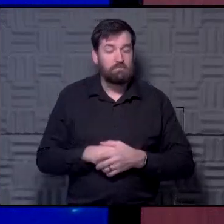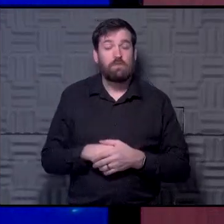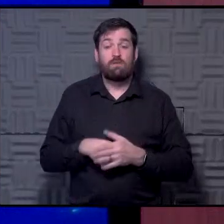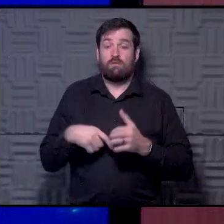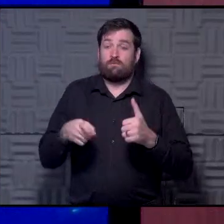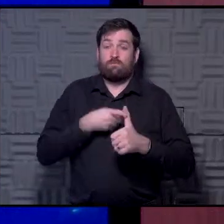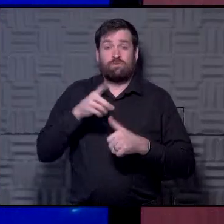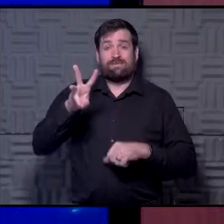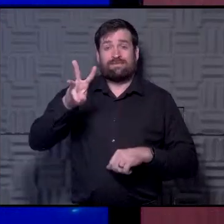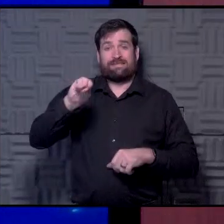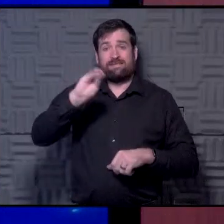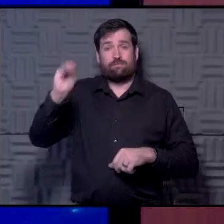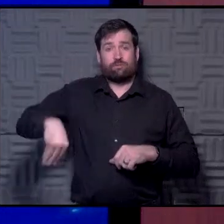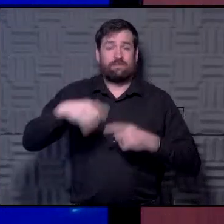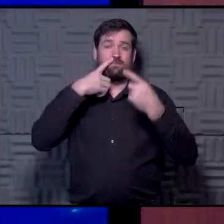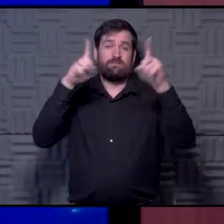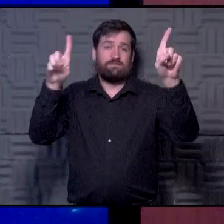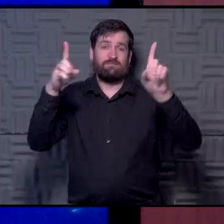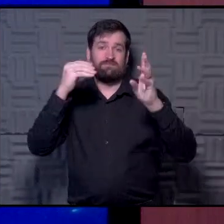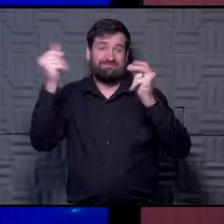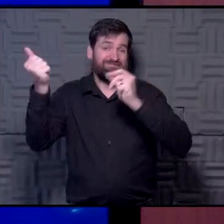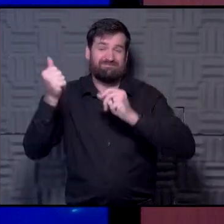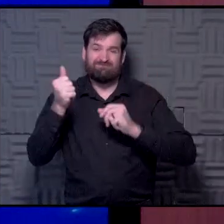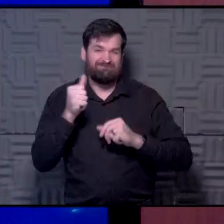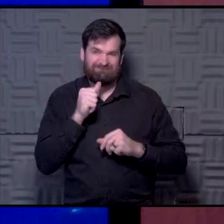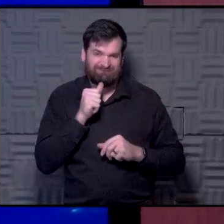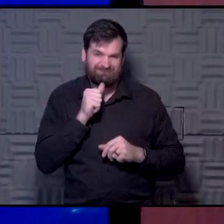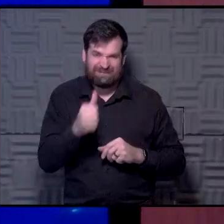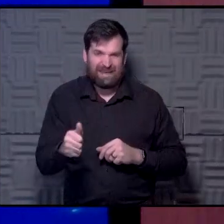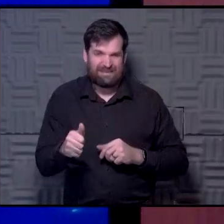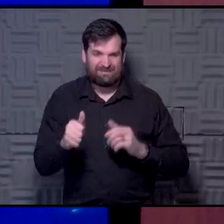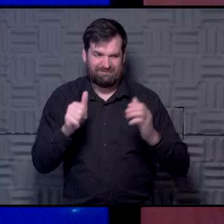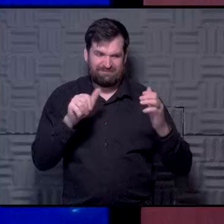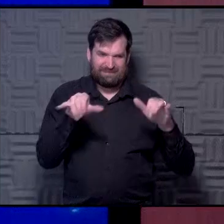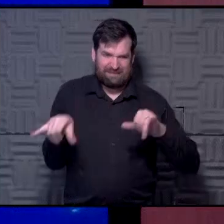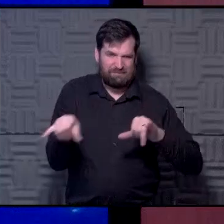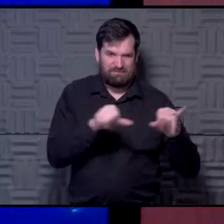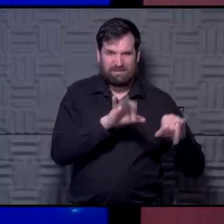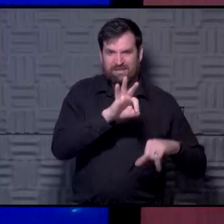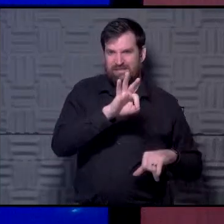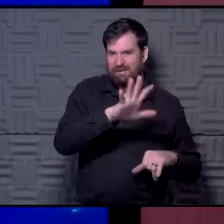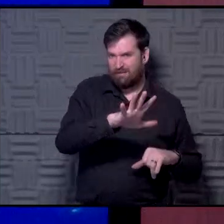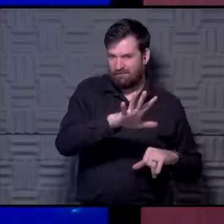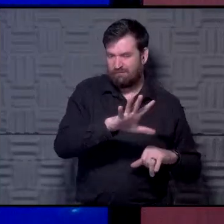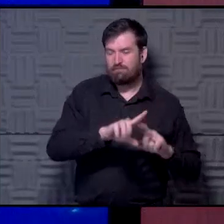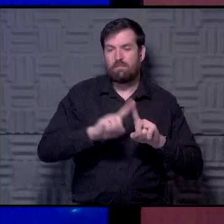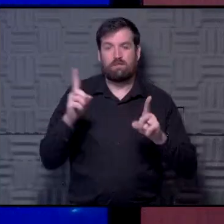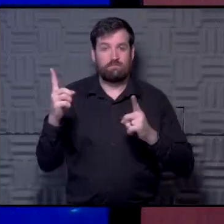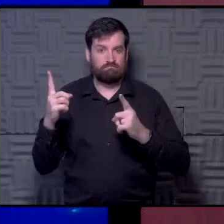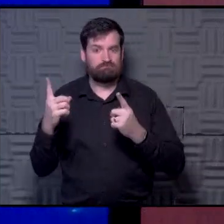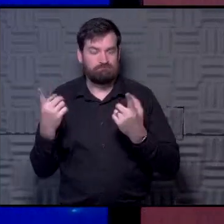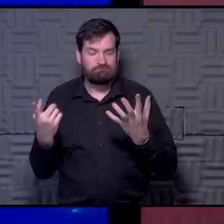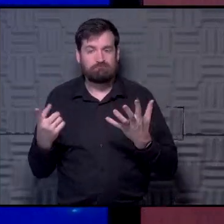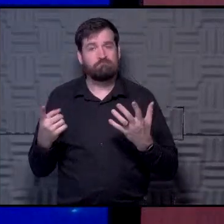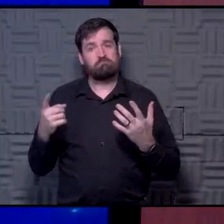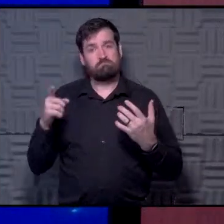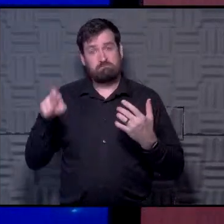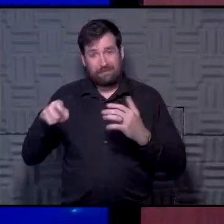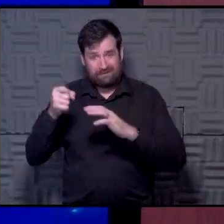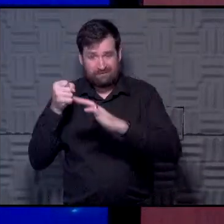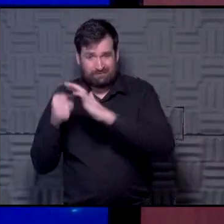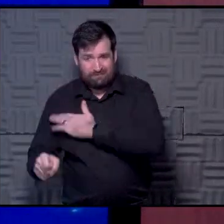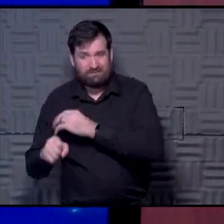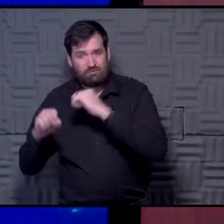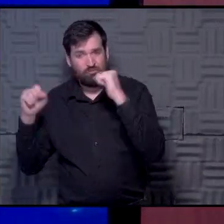of all, 60% efficacy is clearly not 95% efficacy, so that'll be a question for us. But it doesn't have to be refrigerated